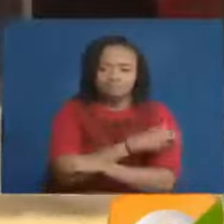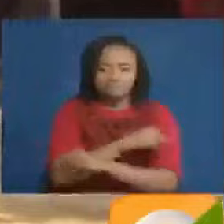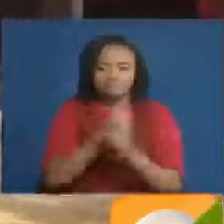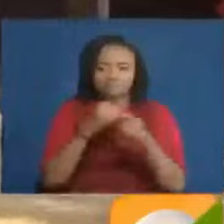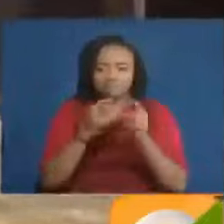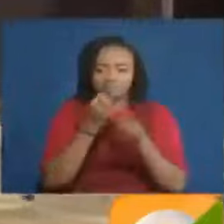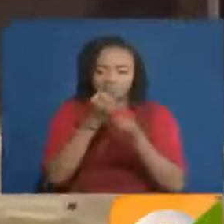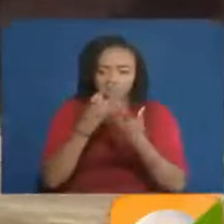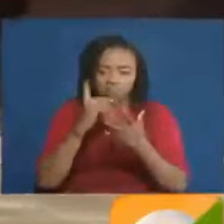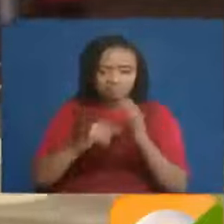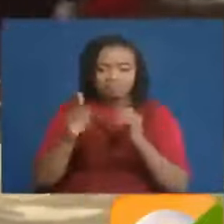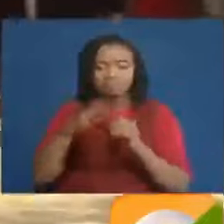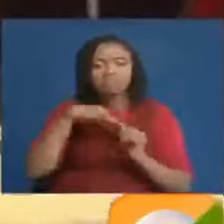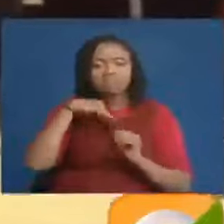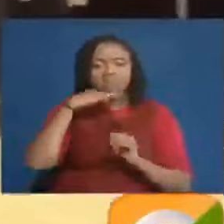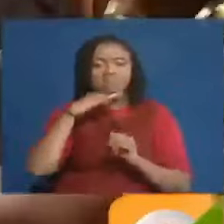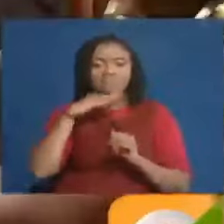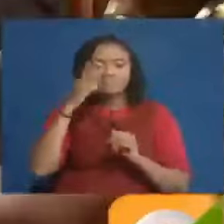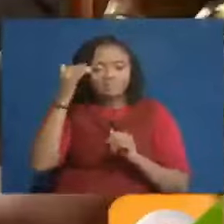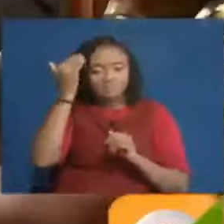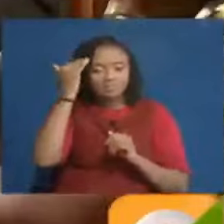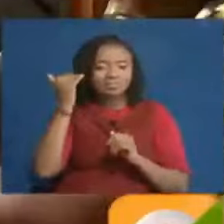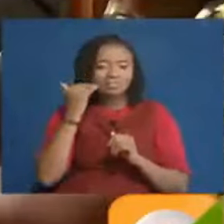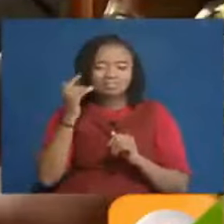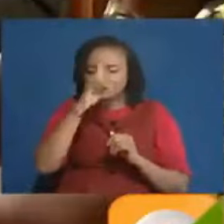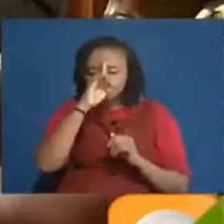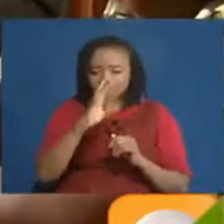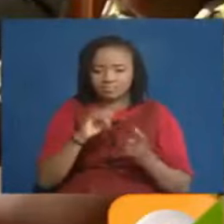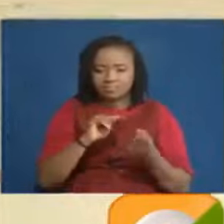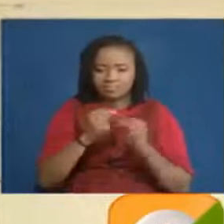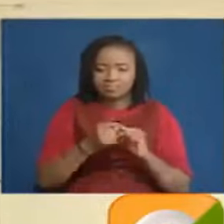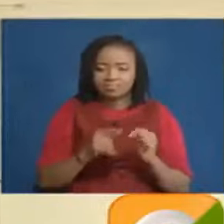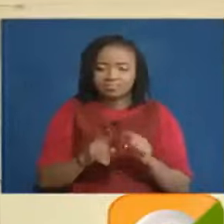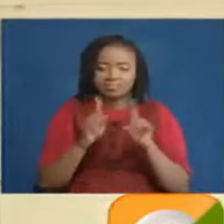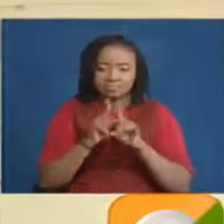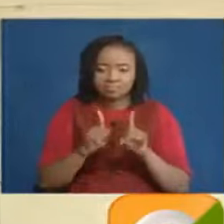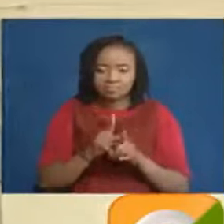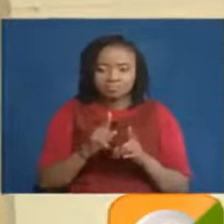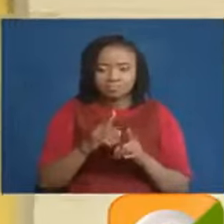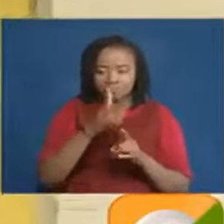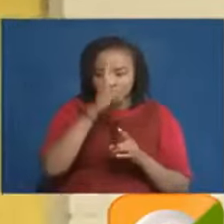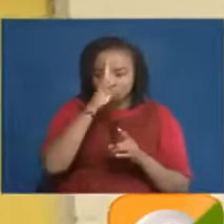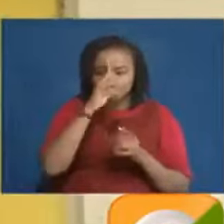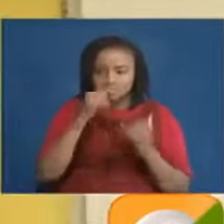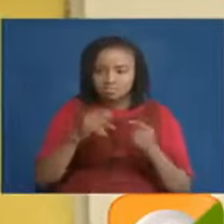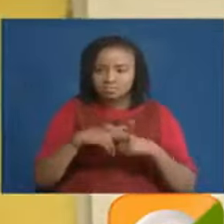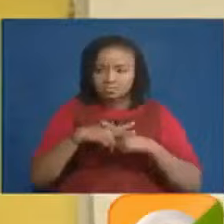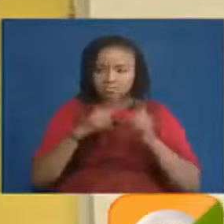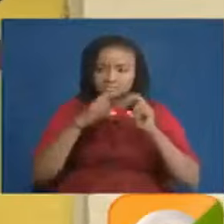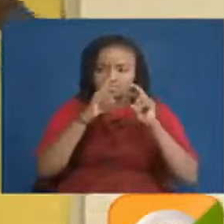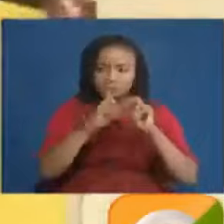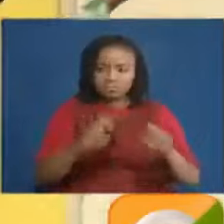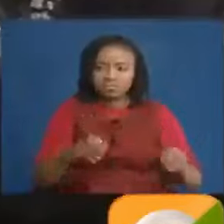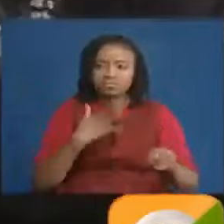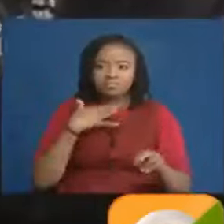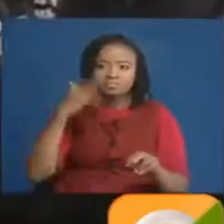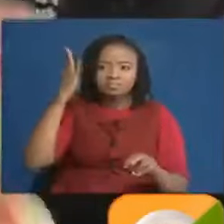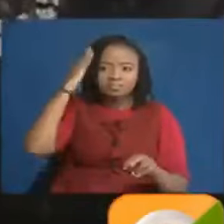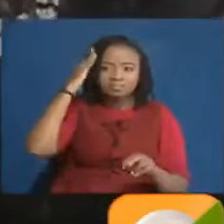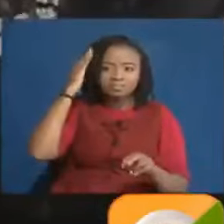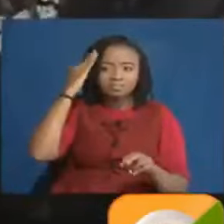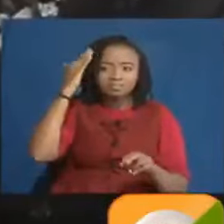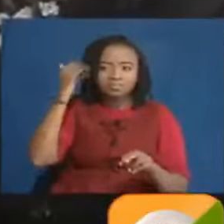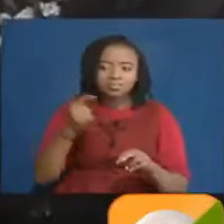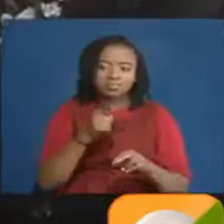arrival due to severe head injuries. Security agencies have launched an investigation to determine the exact circumstances of